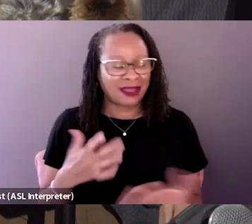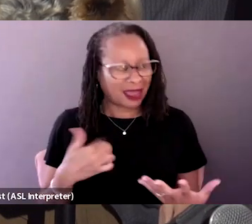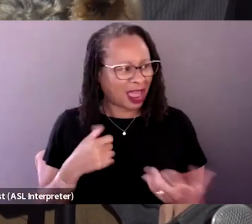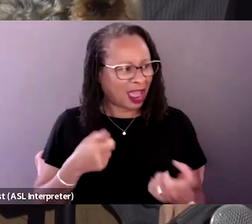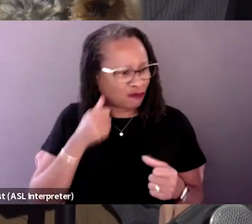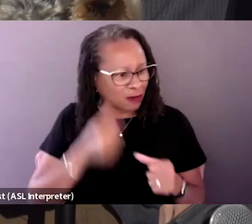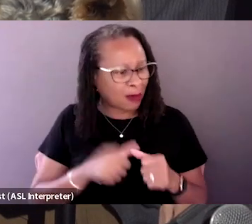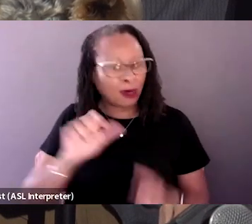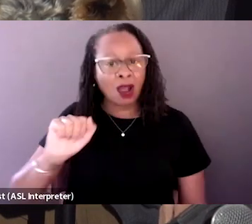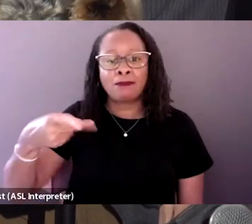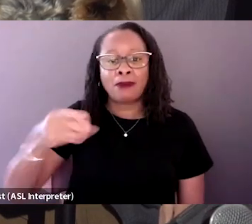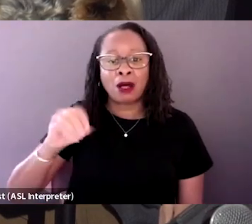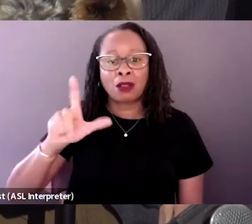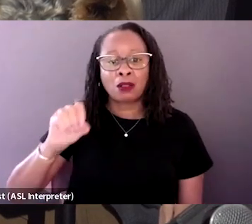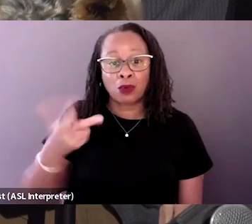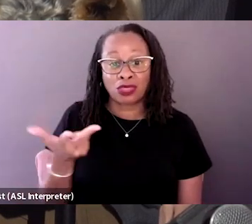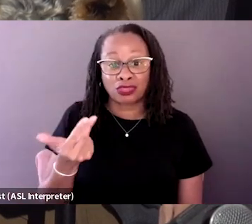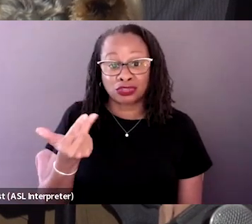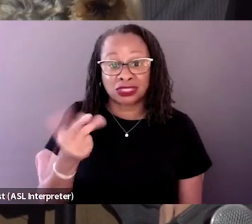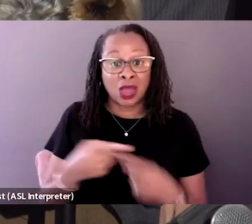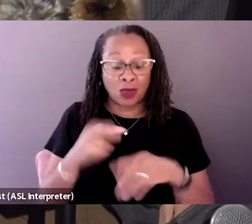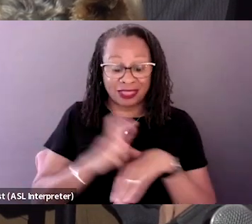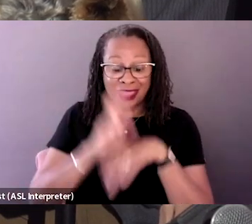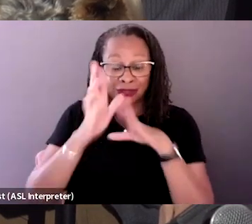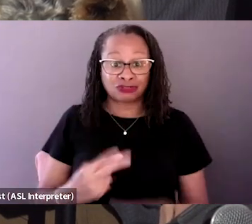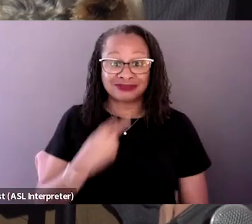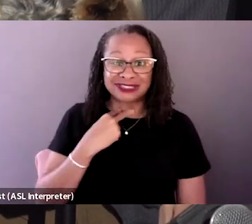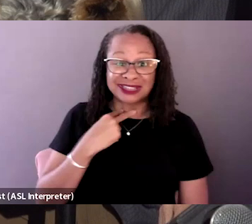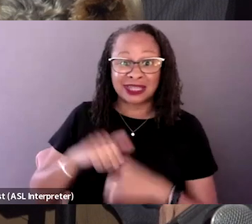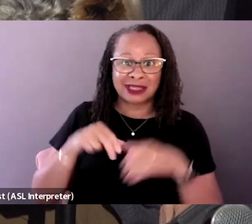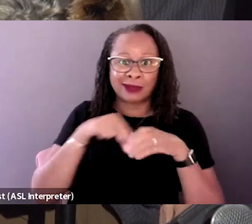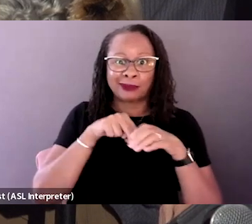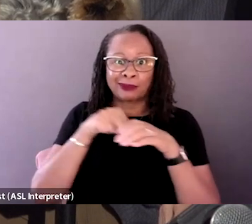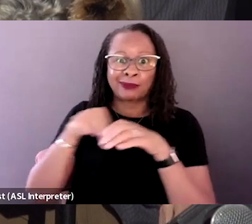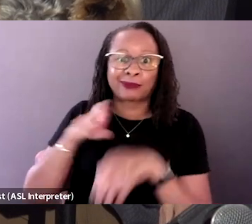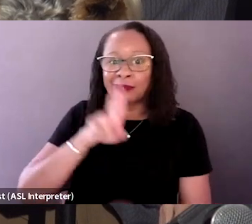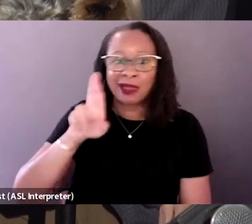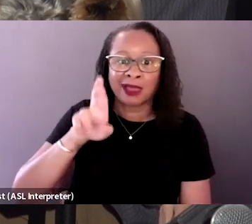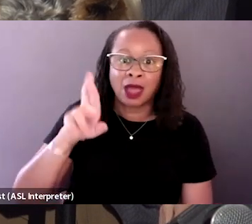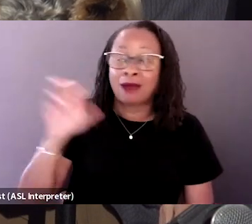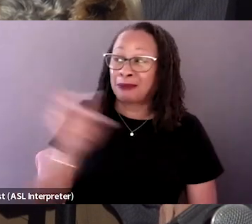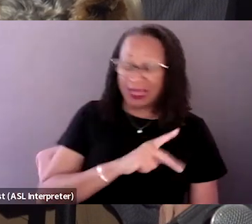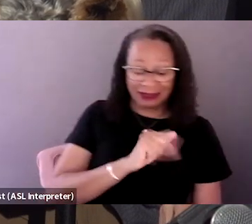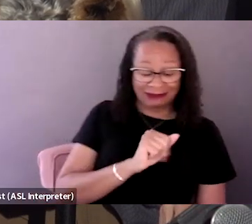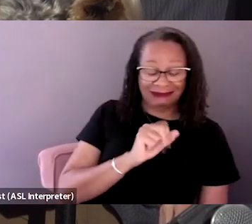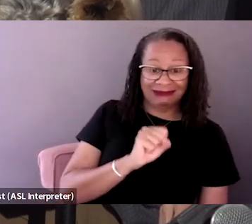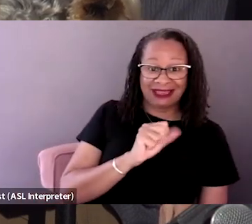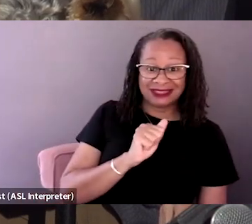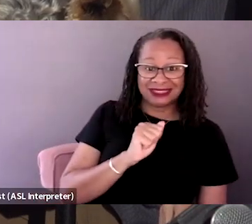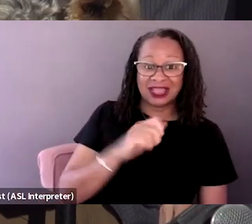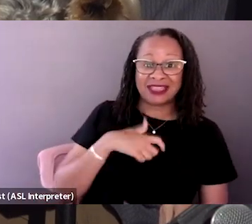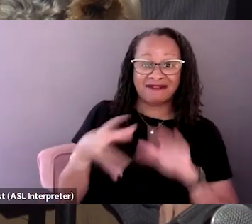triggered something in me. I remembered Apollo 13. I remembered that when these astronauts were stranded in their space capsule, that back on the ground